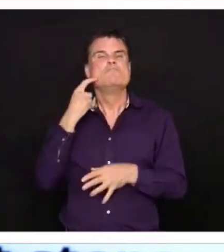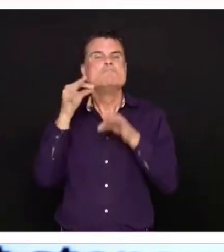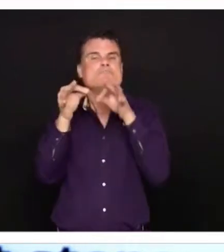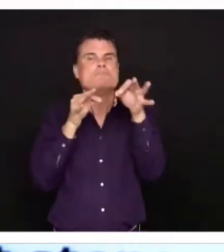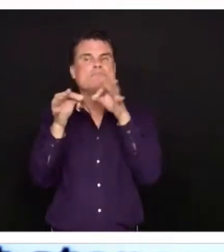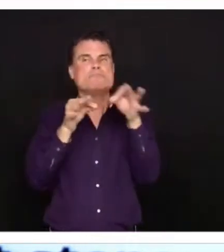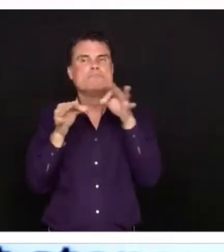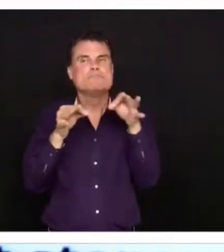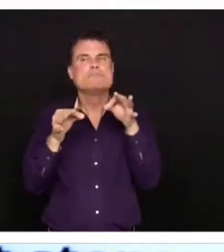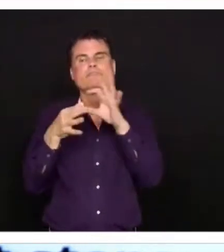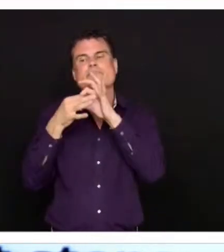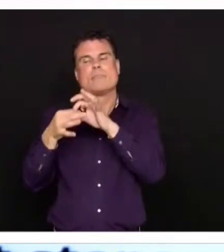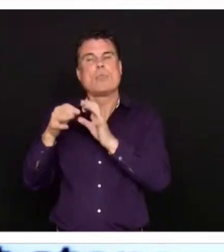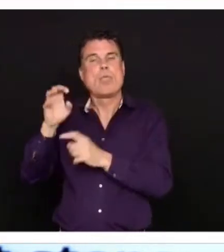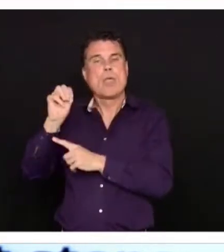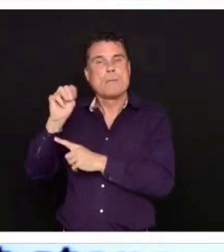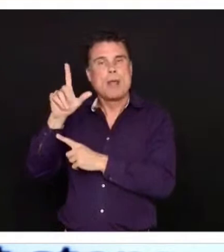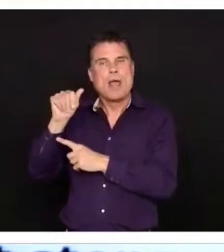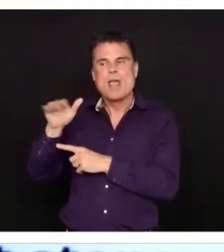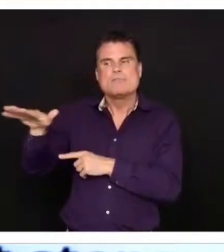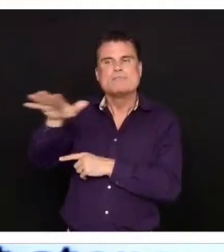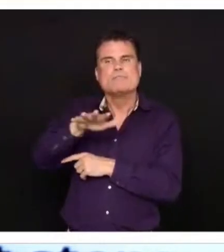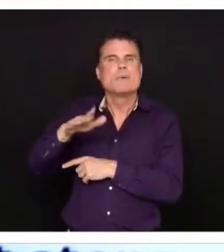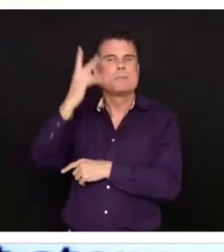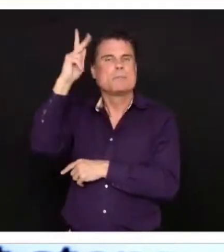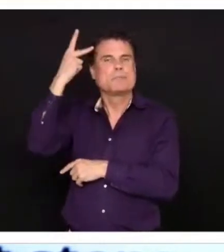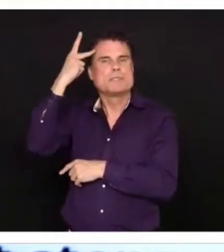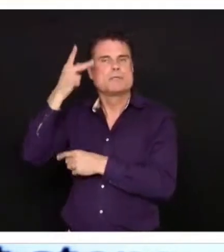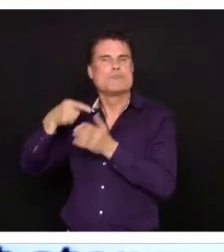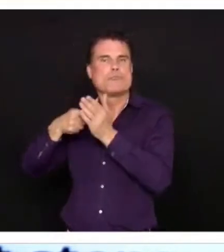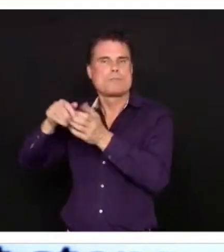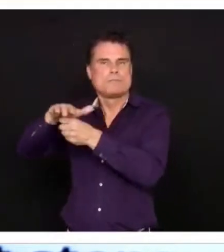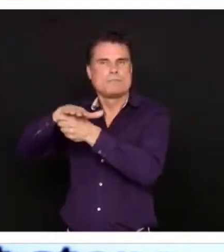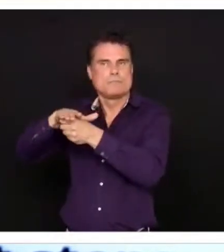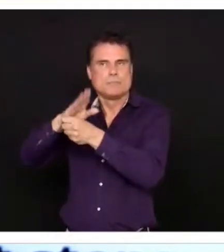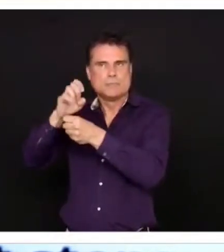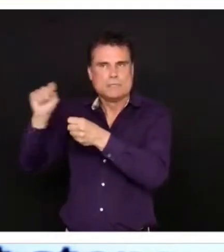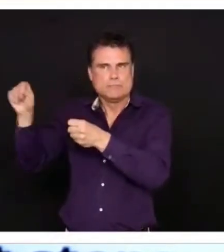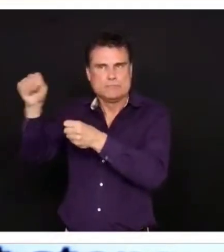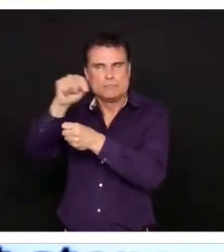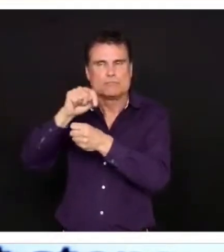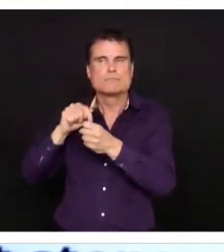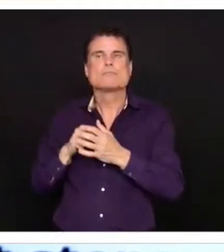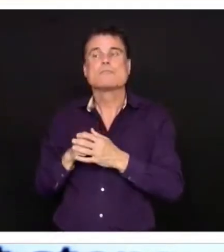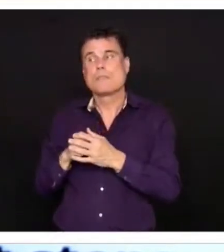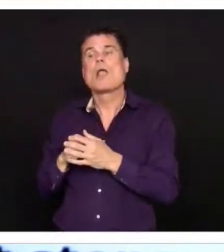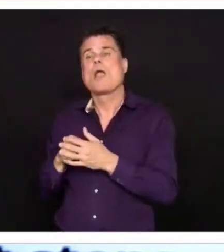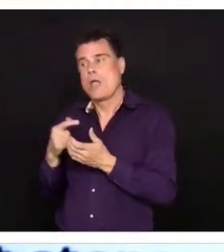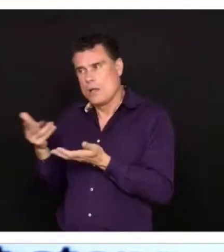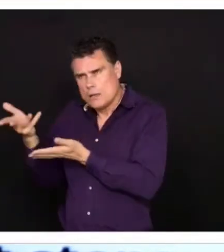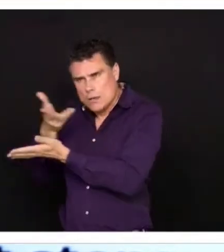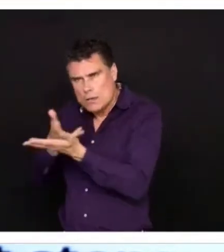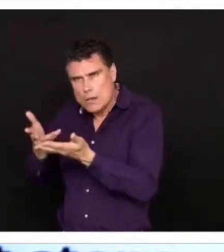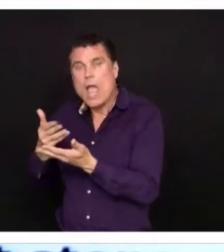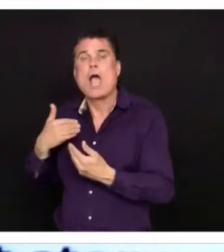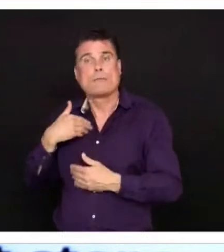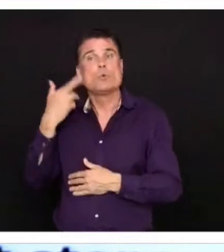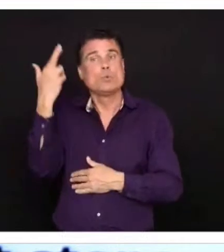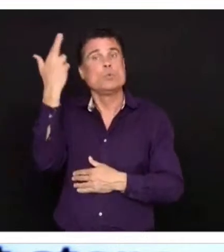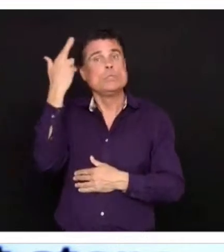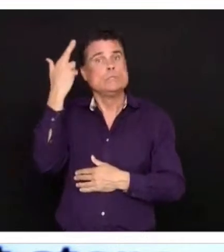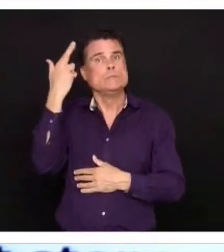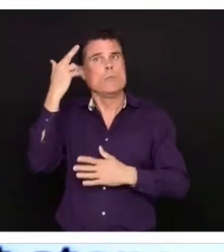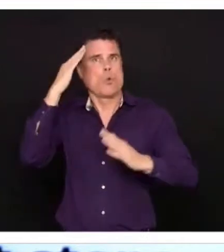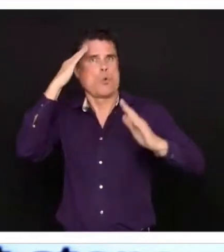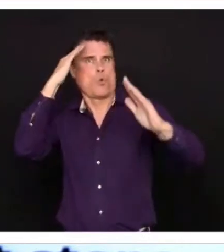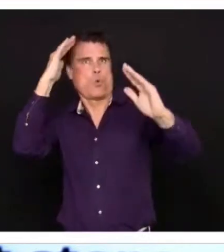Dr. Henry, that Steve Brown, and so many of the teams that work with them have done. It's really extraordinary. And well, we talked a lot about the actions